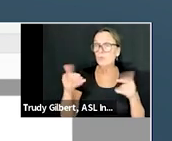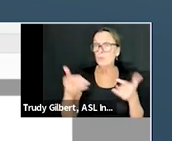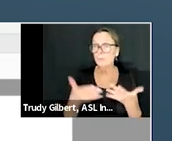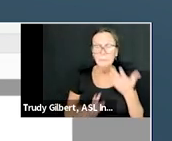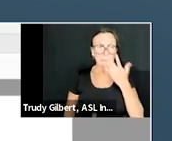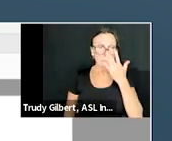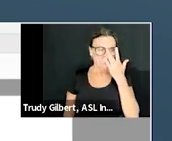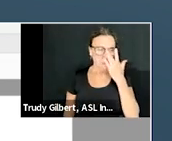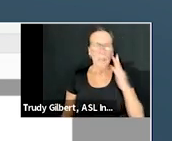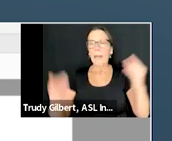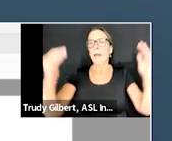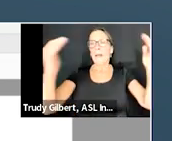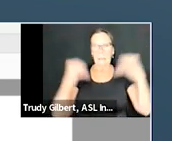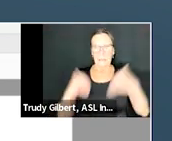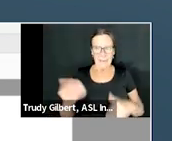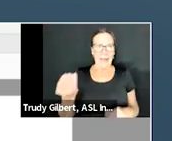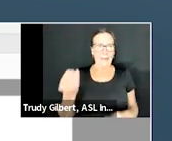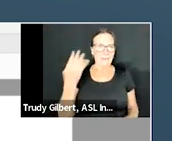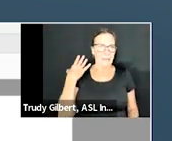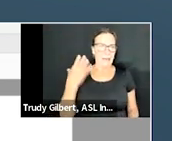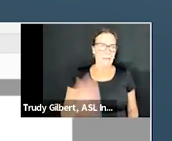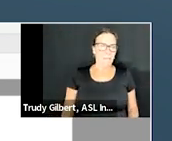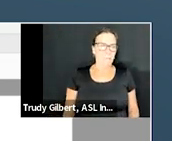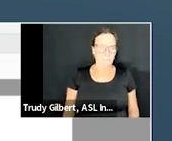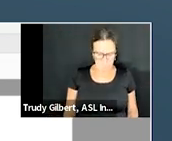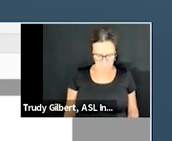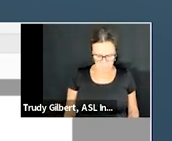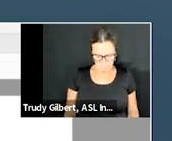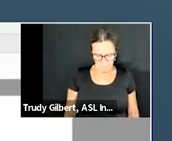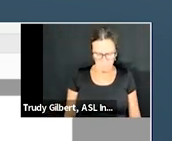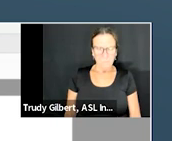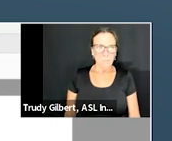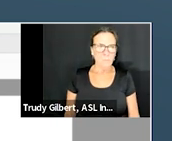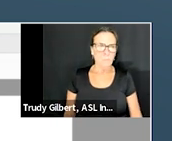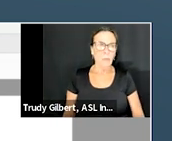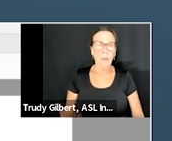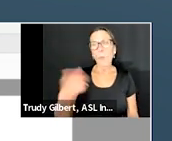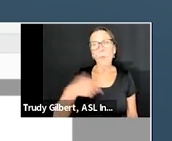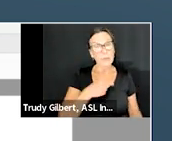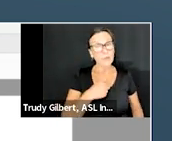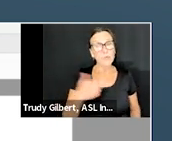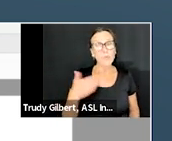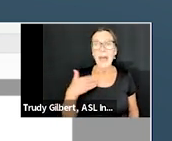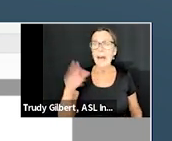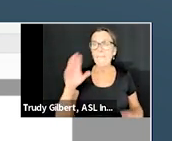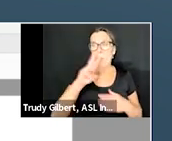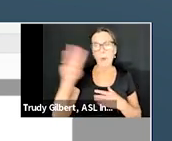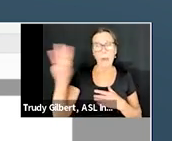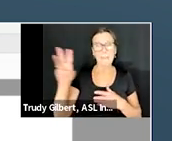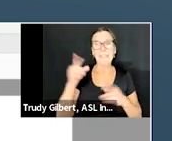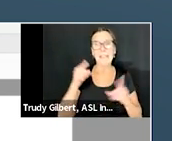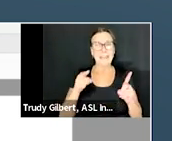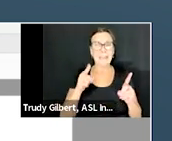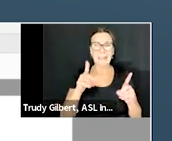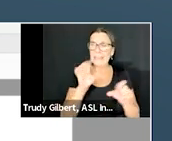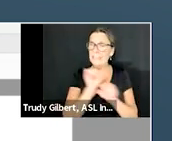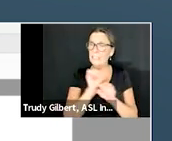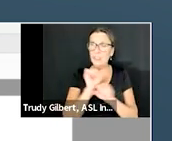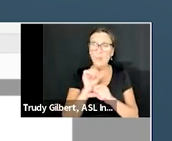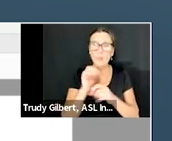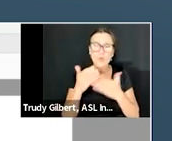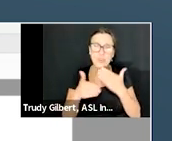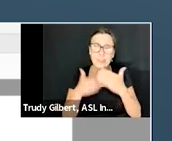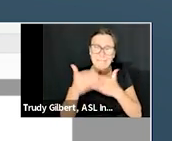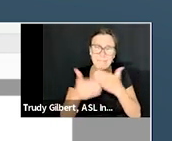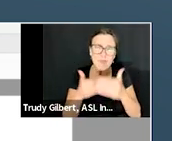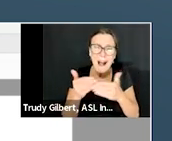Okay, and then the next slide, please. We do have a website. It is a work in progress, so I ask for your